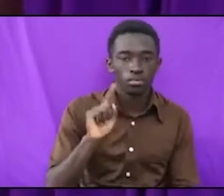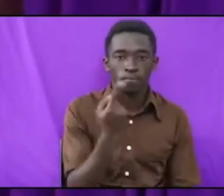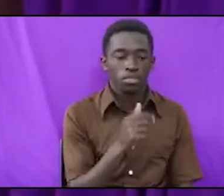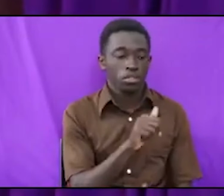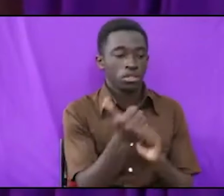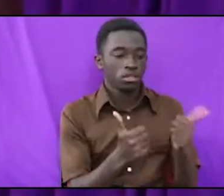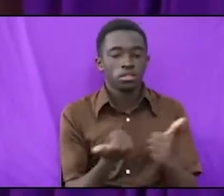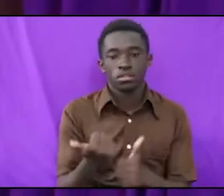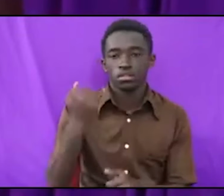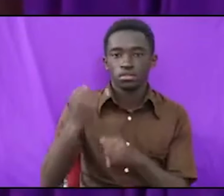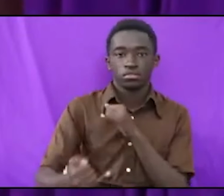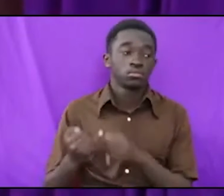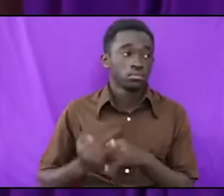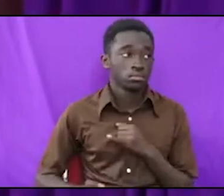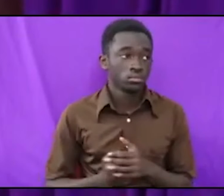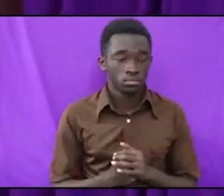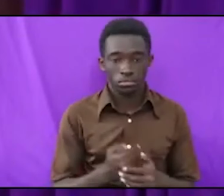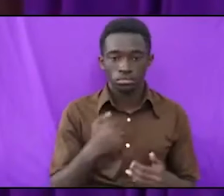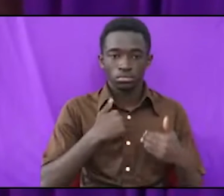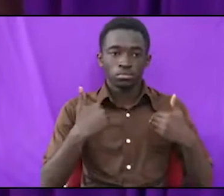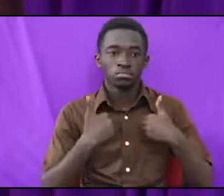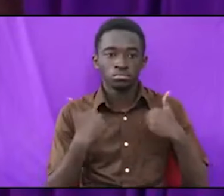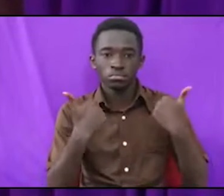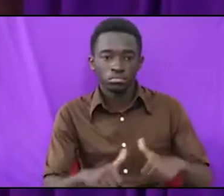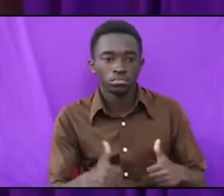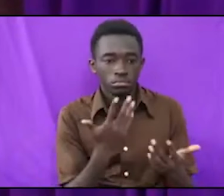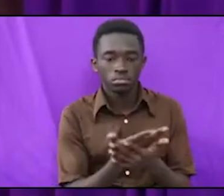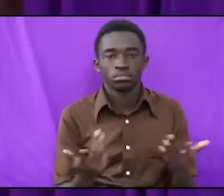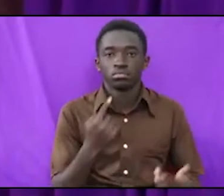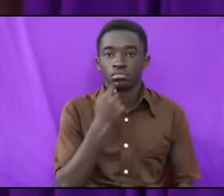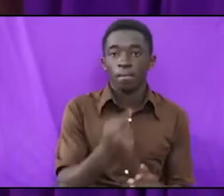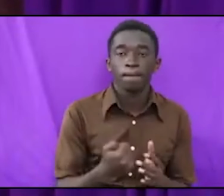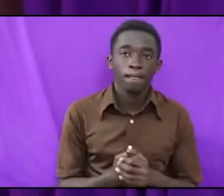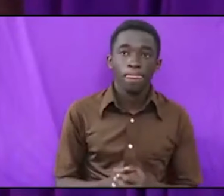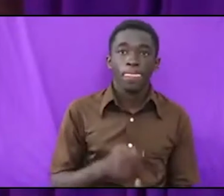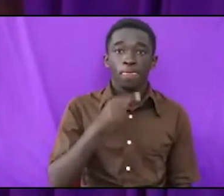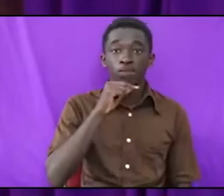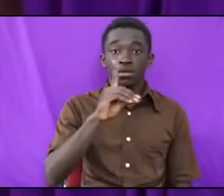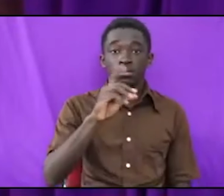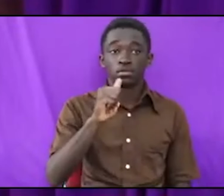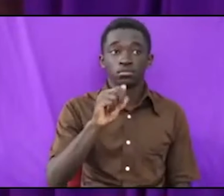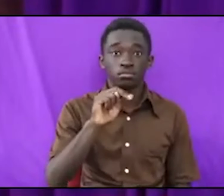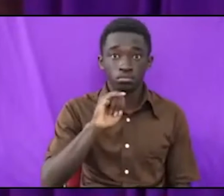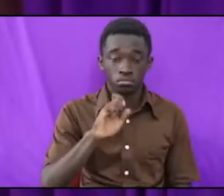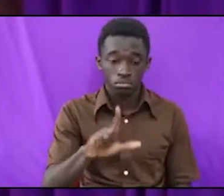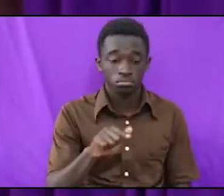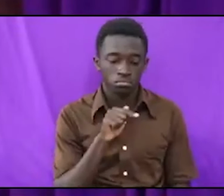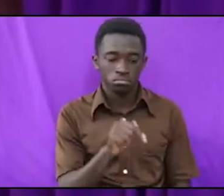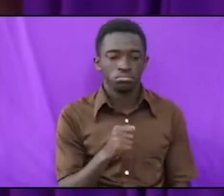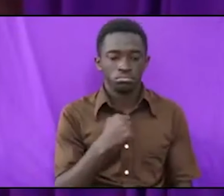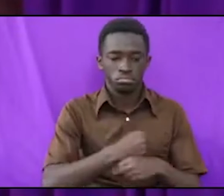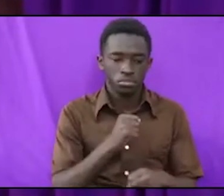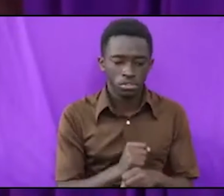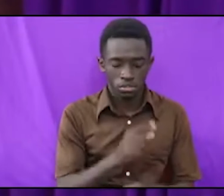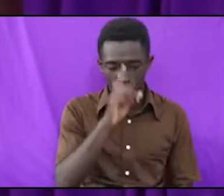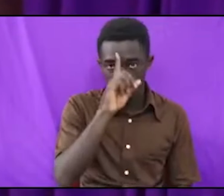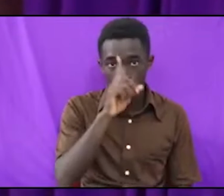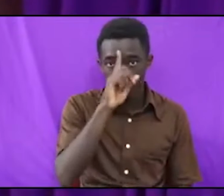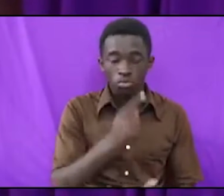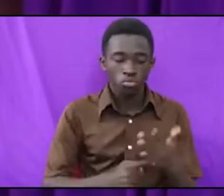second. And I'll have no excuses to make. So Daniel makes a serious request.